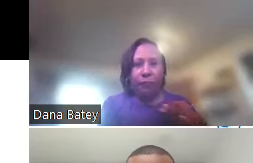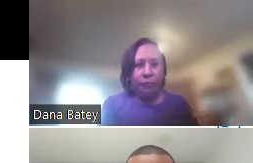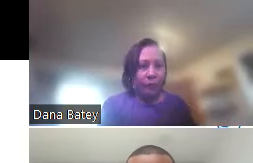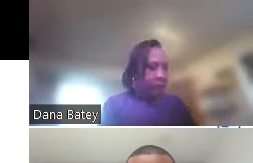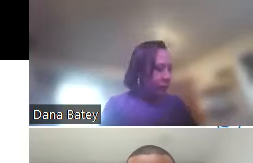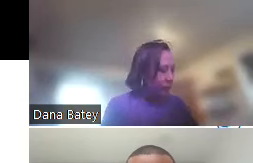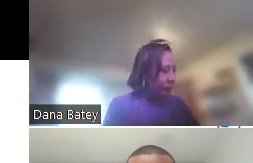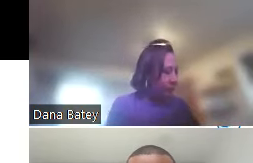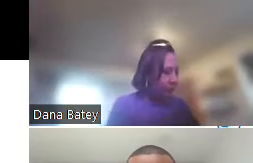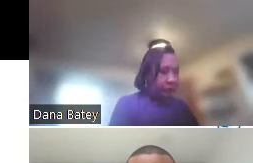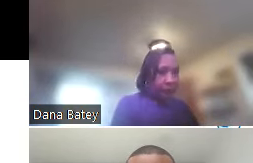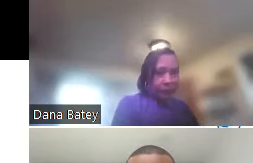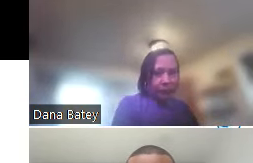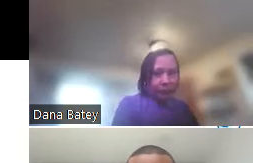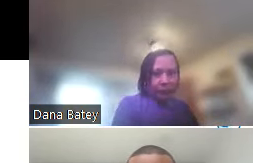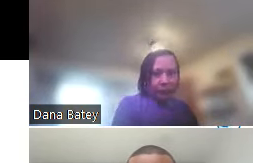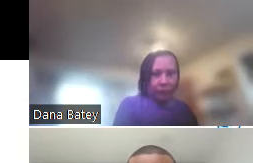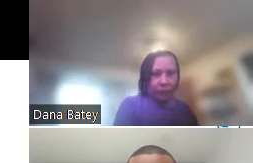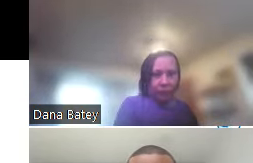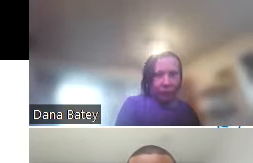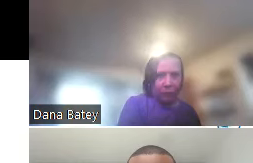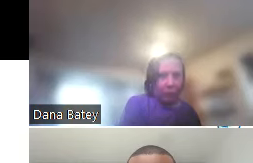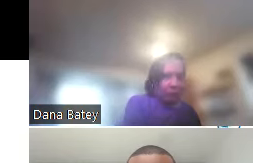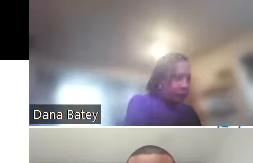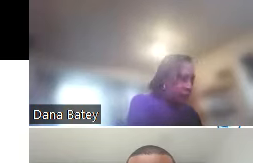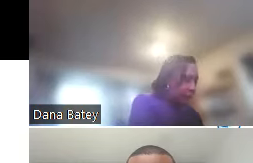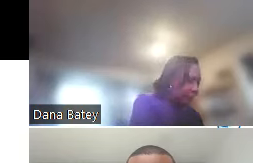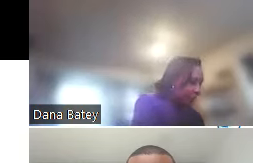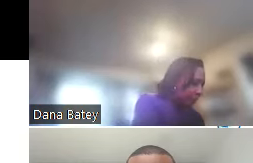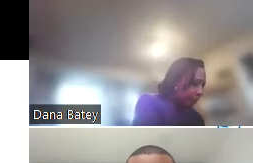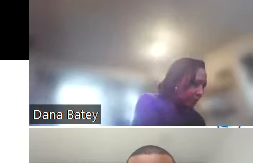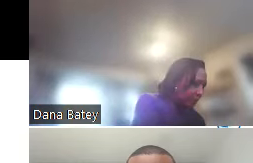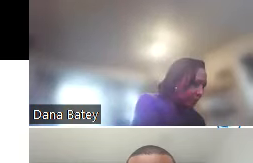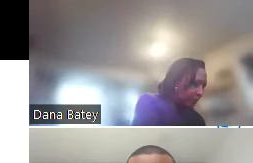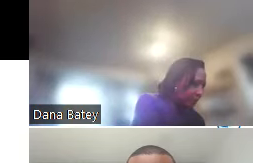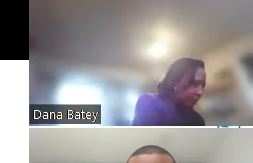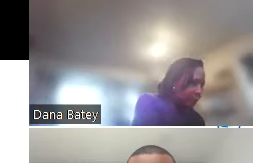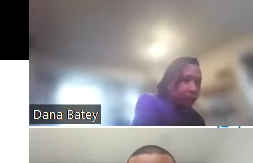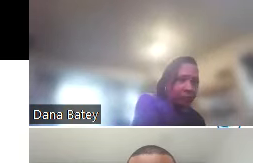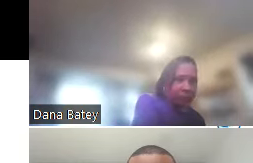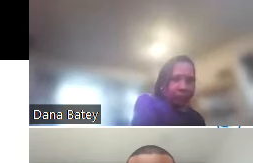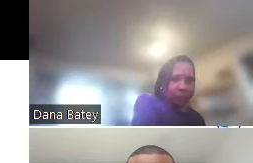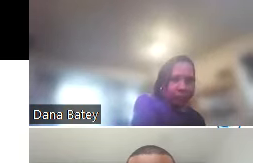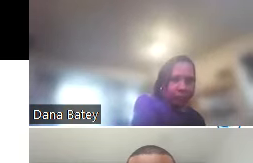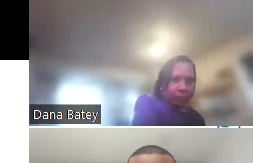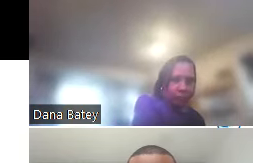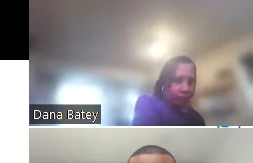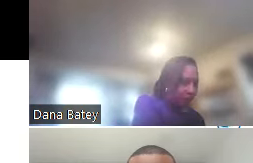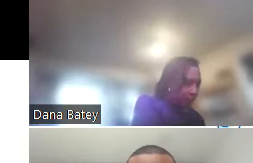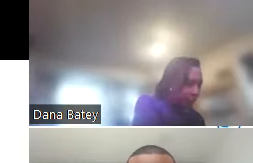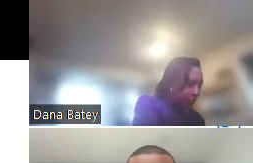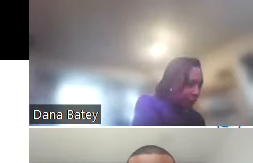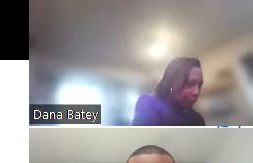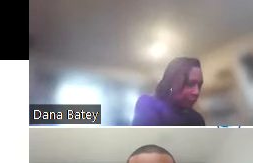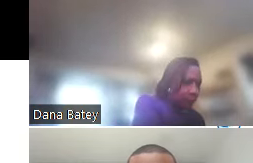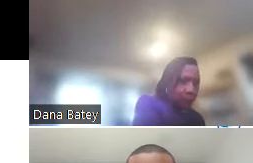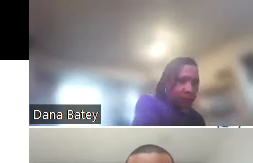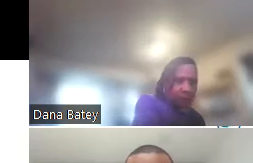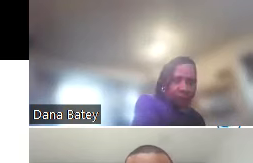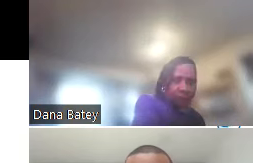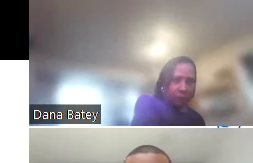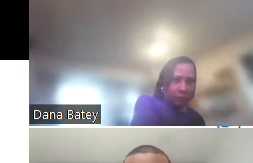thinking about the work that's ahead of you appropriately, or just kind of having a cohesion as we're sort of in our work group.